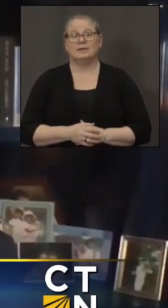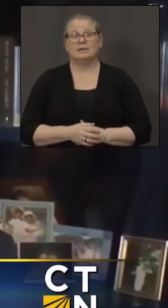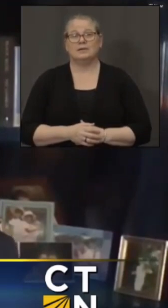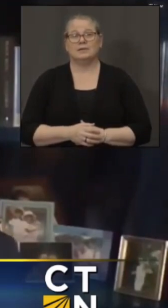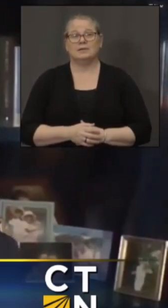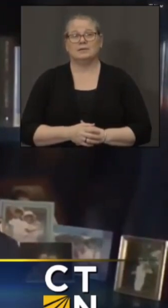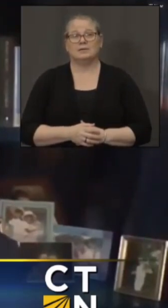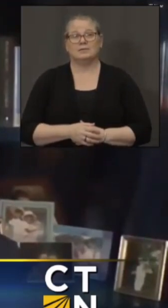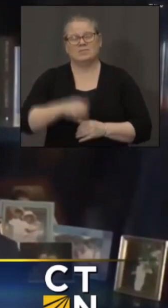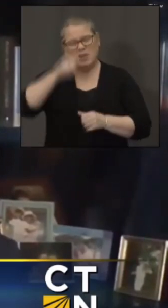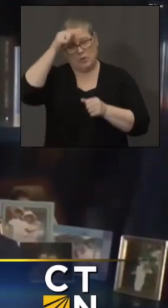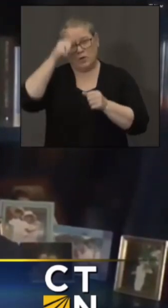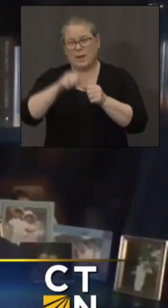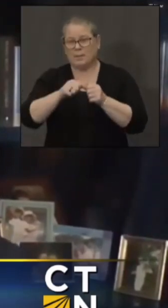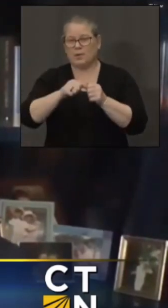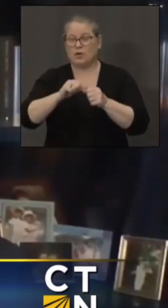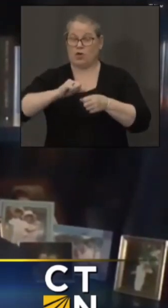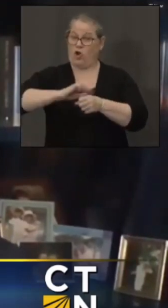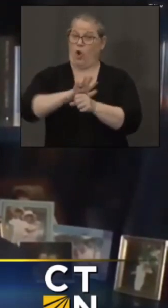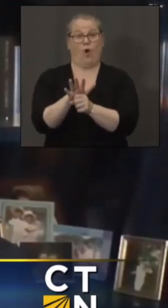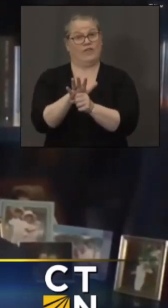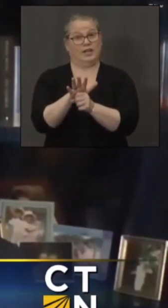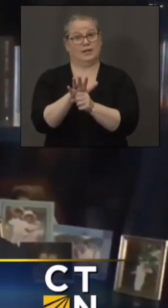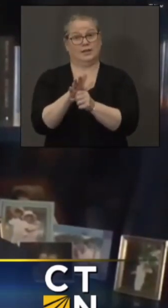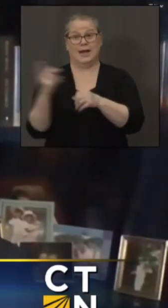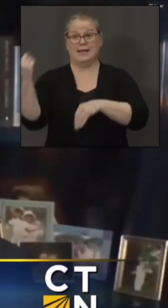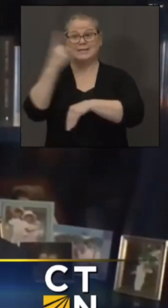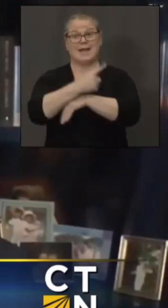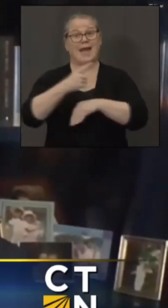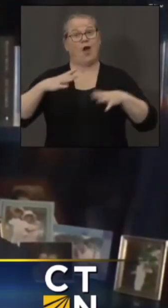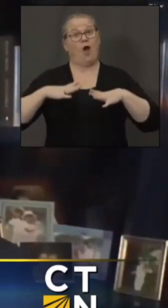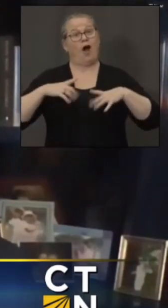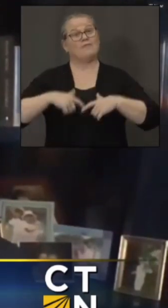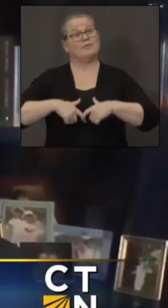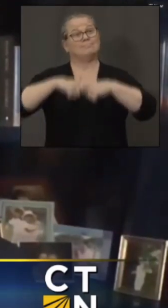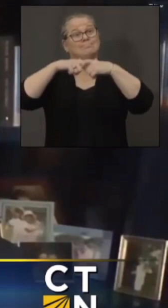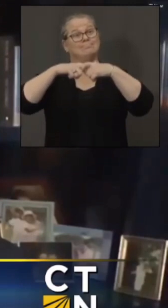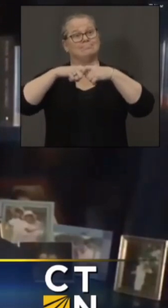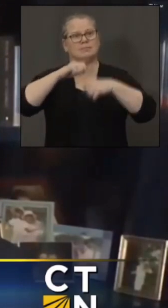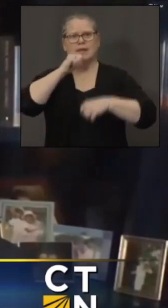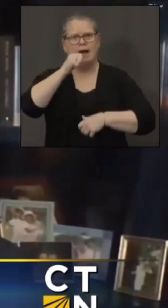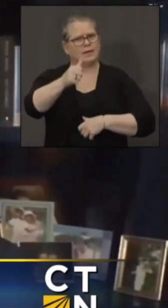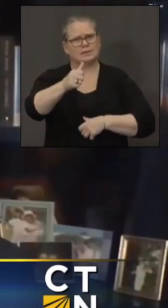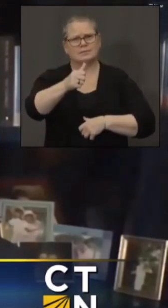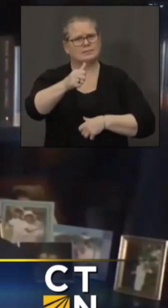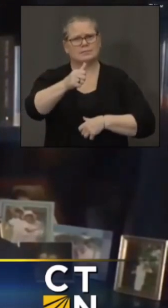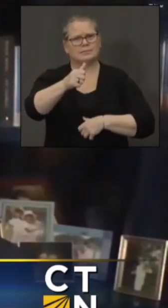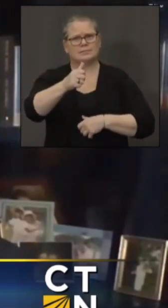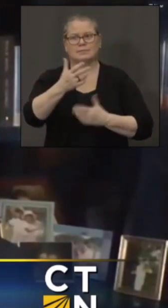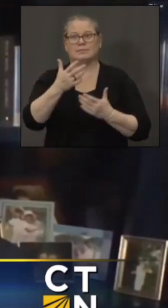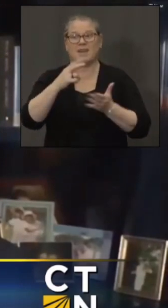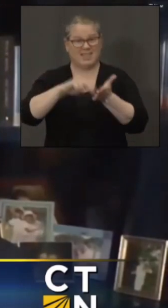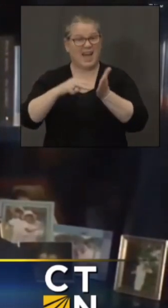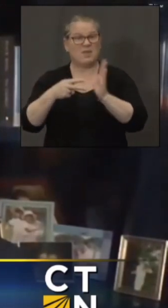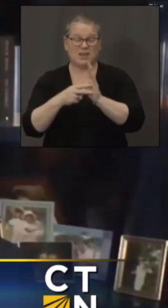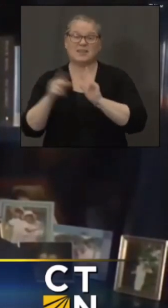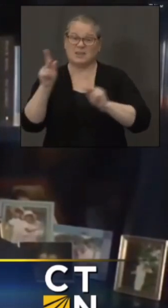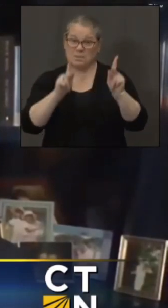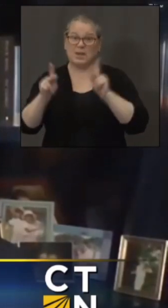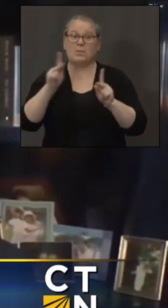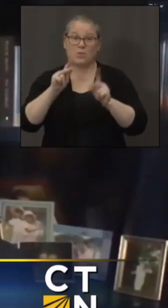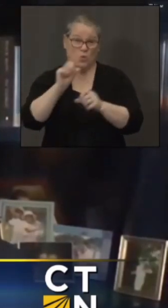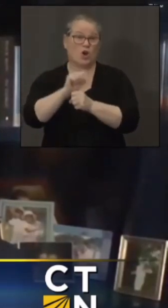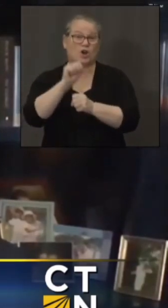doesn't take the day off for Thanksgiving. And those are nurses, and those are food service, and those